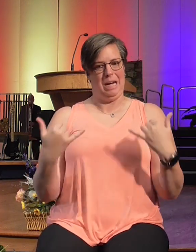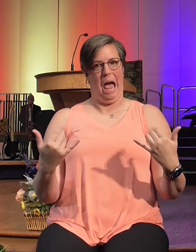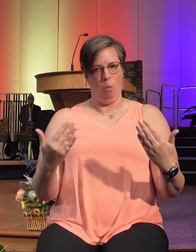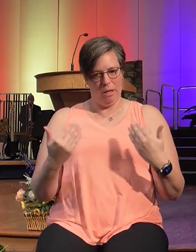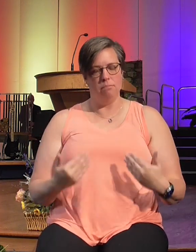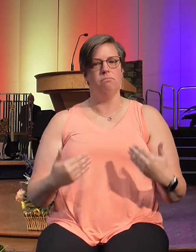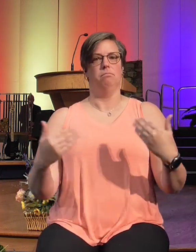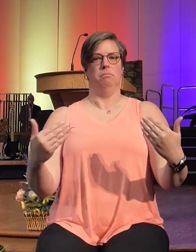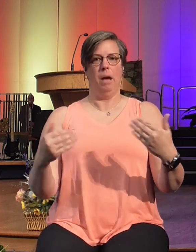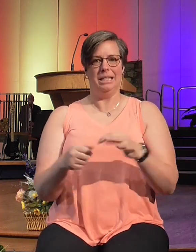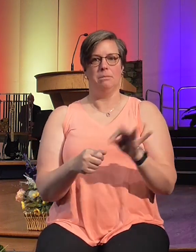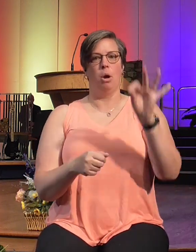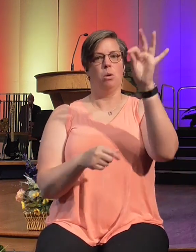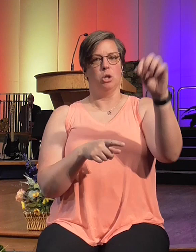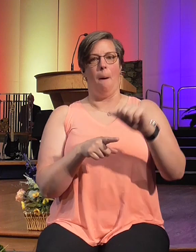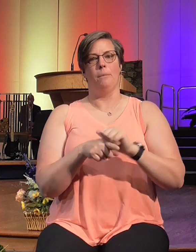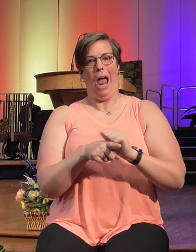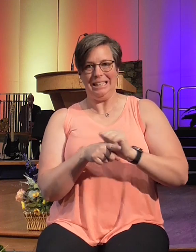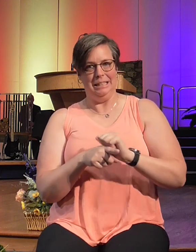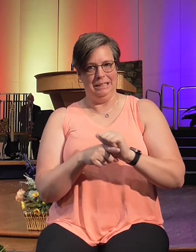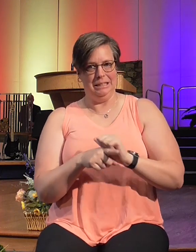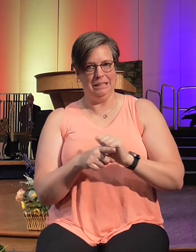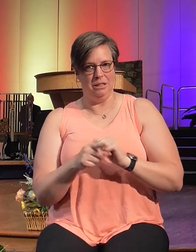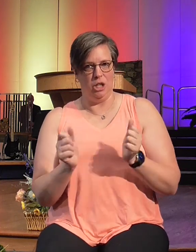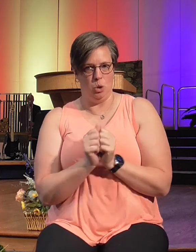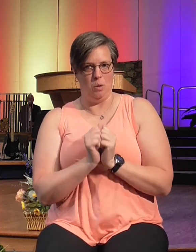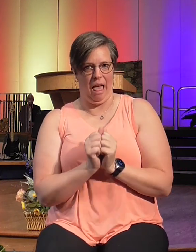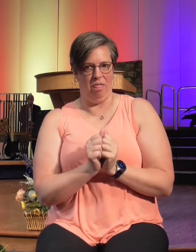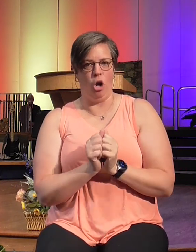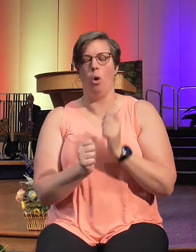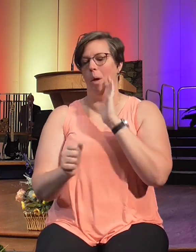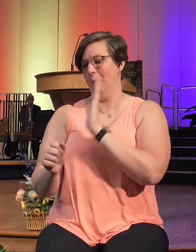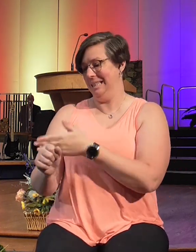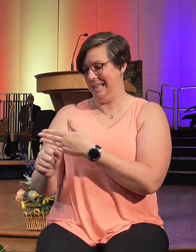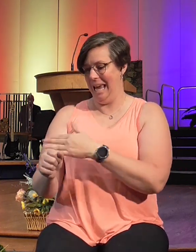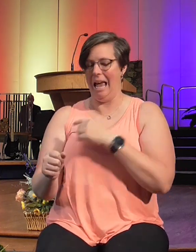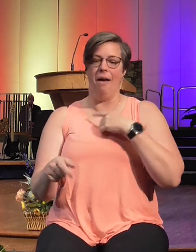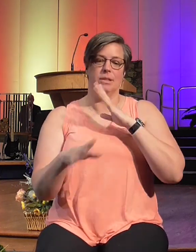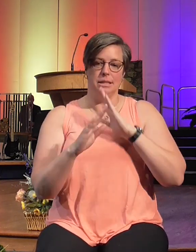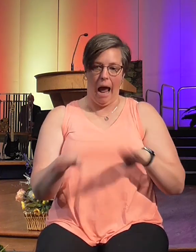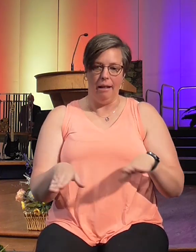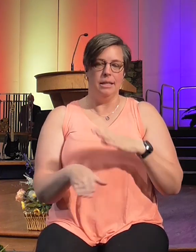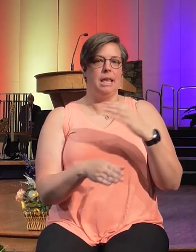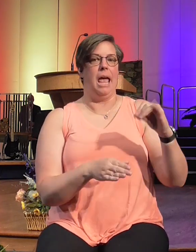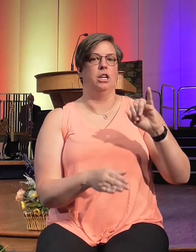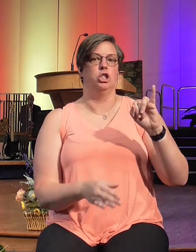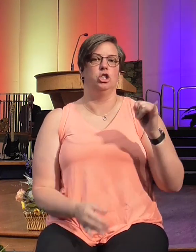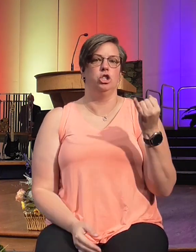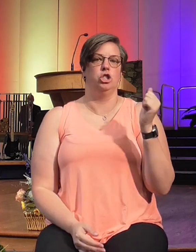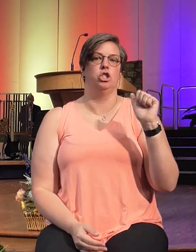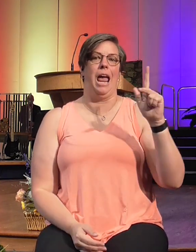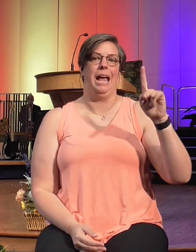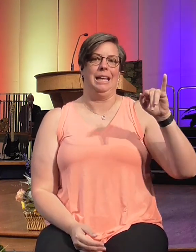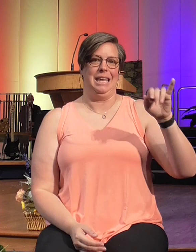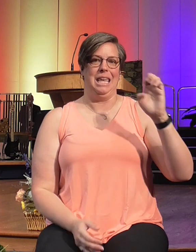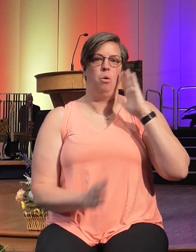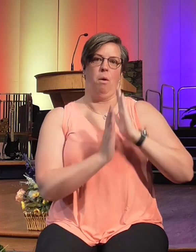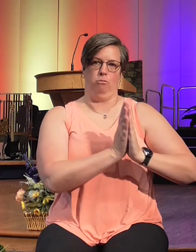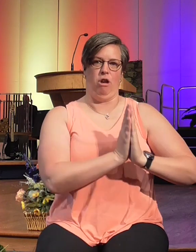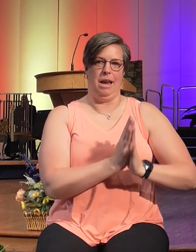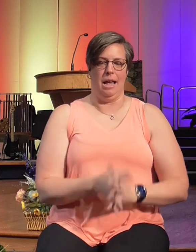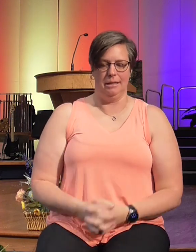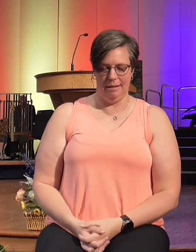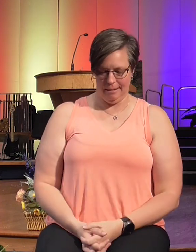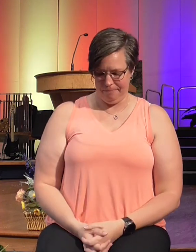some spiritual practice together. We're going to sing together, have some silence, and Reverend Jackie will pray us in. Let us begin.